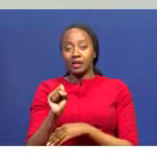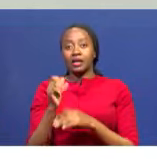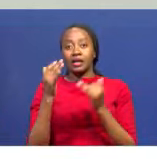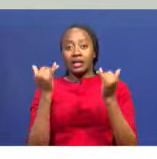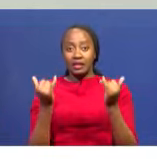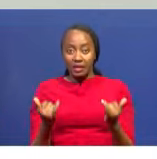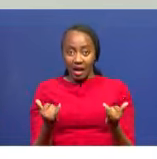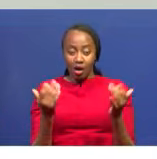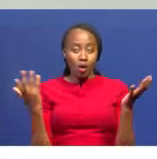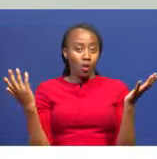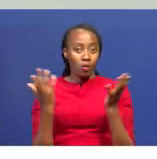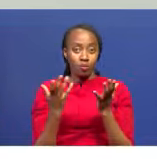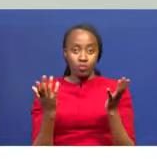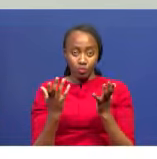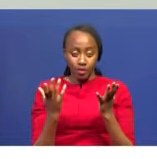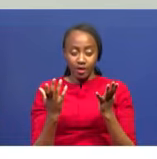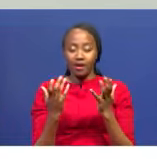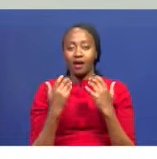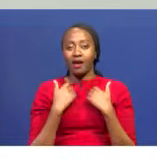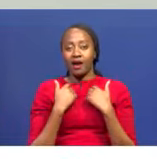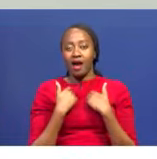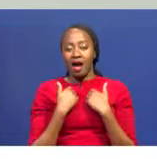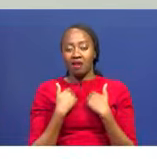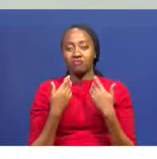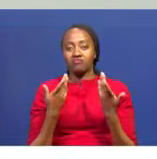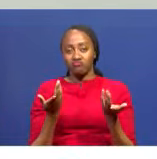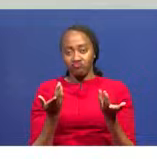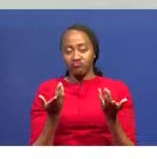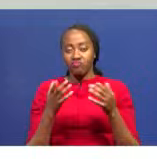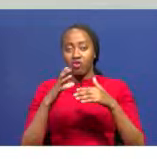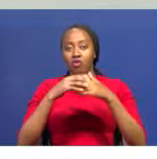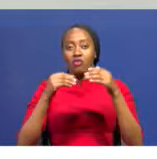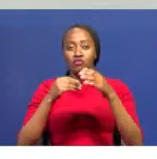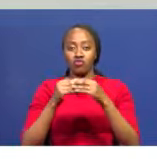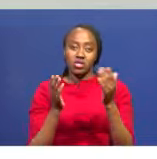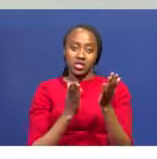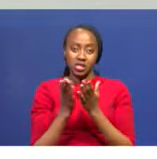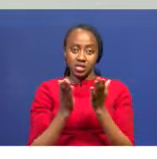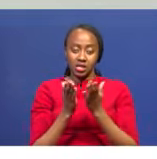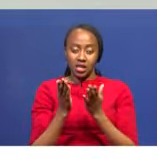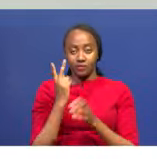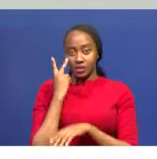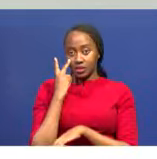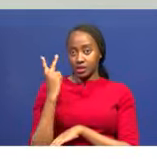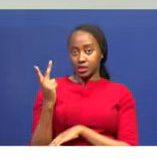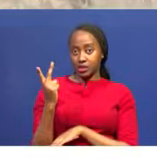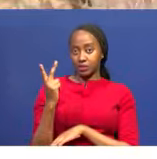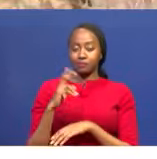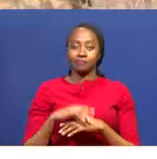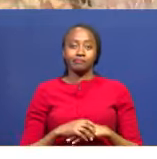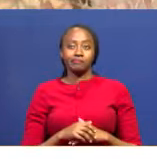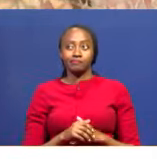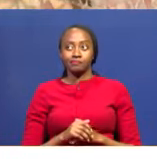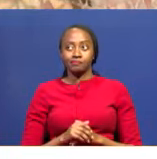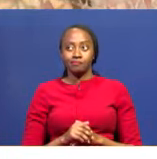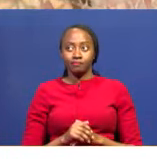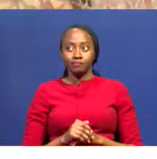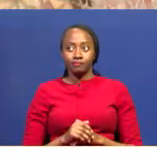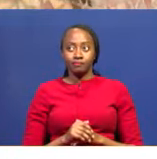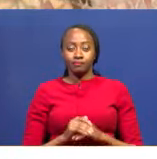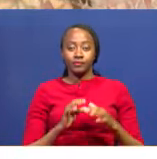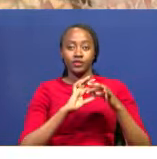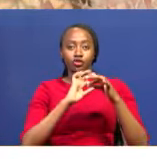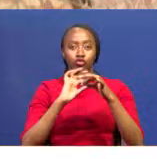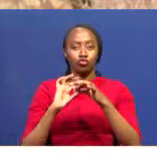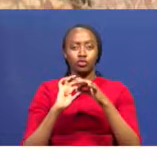the Don Bosco Church, Upper Hill. Let's get to hear more from that particular service. In unity. He